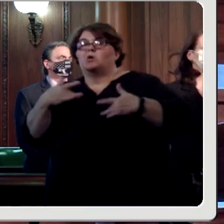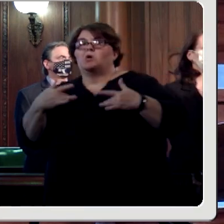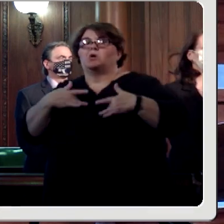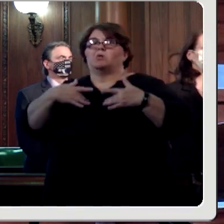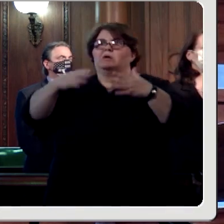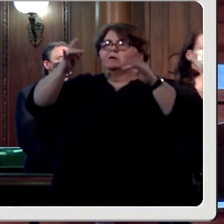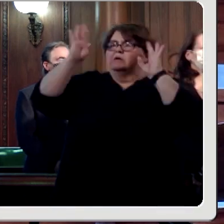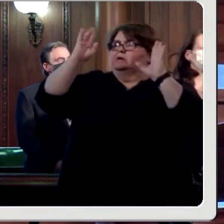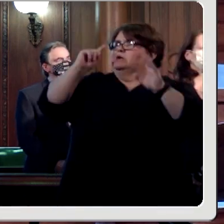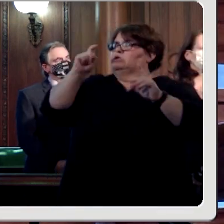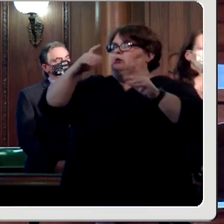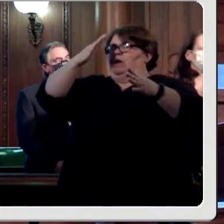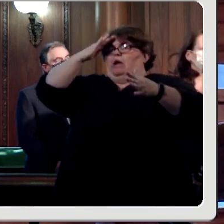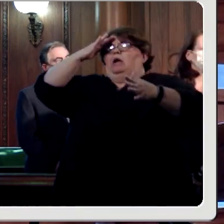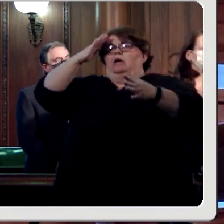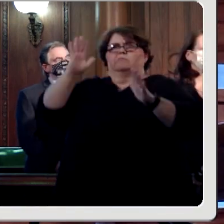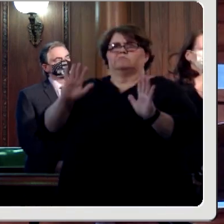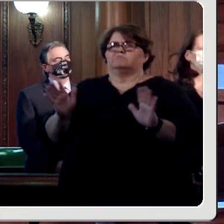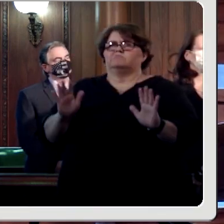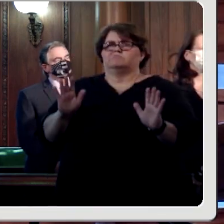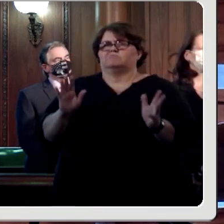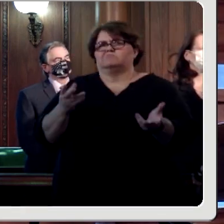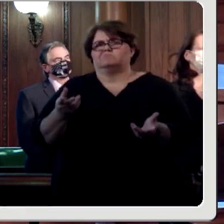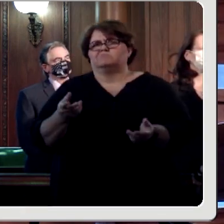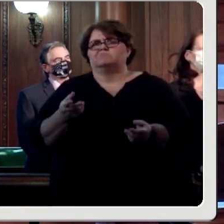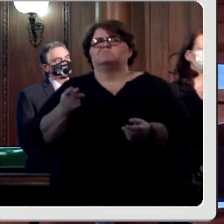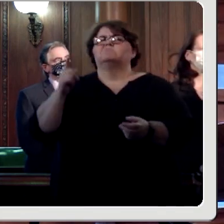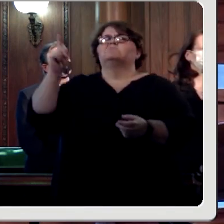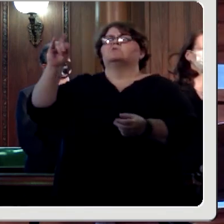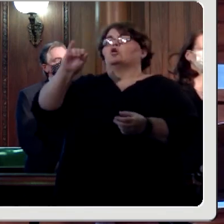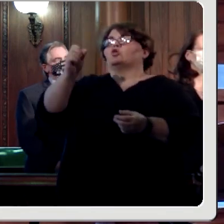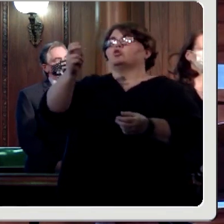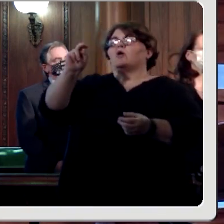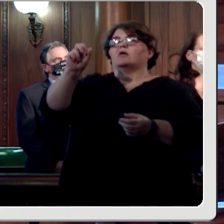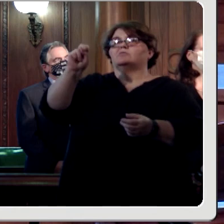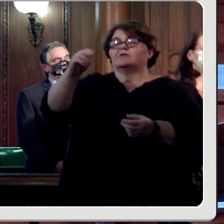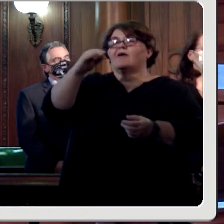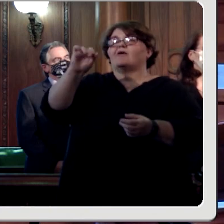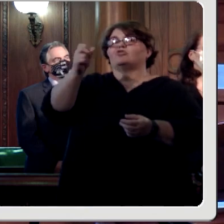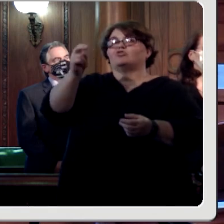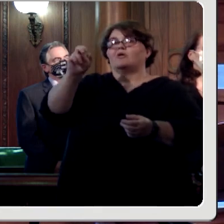the pharmaceutical companies, vaccine makers, take the diligence and the